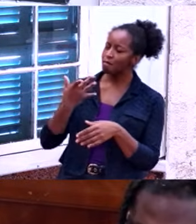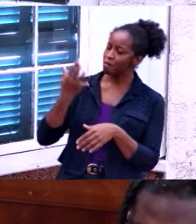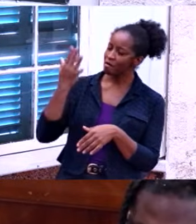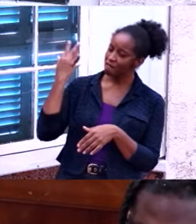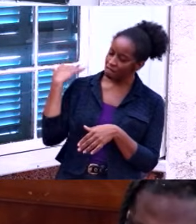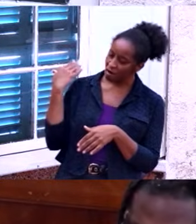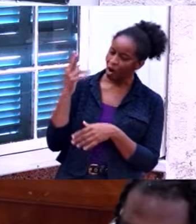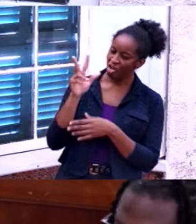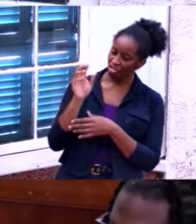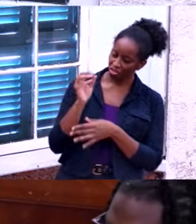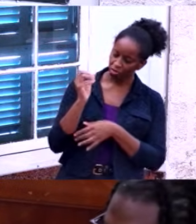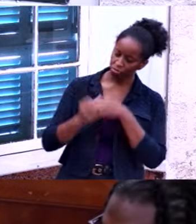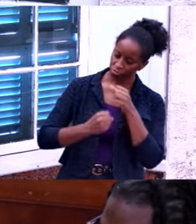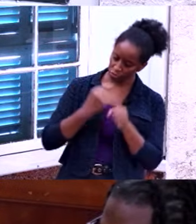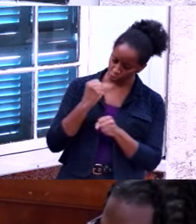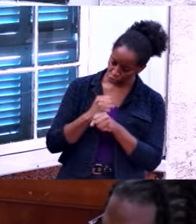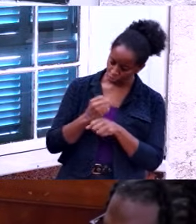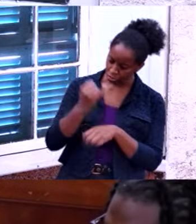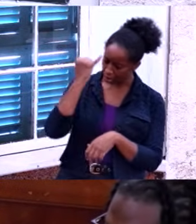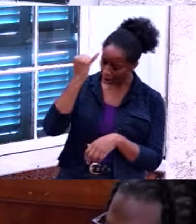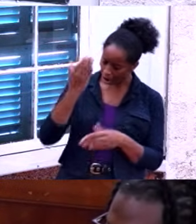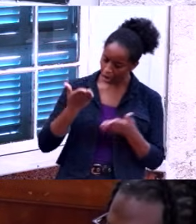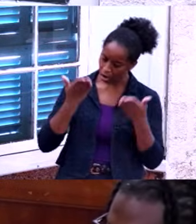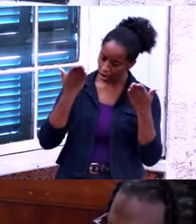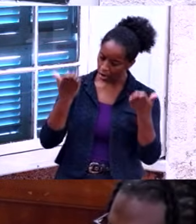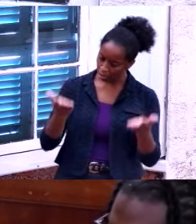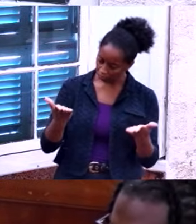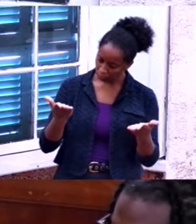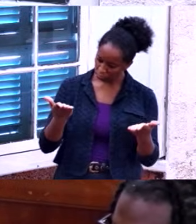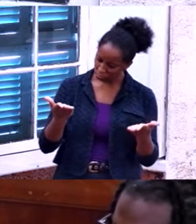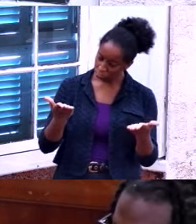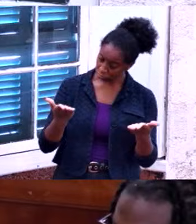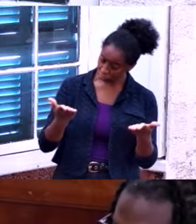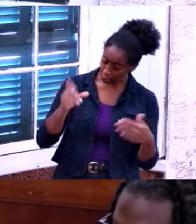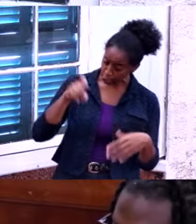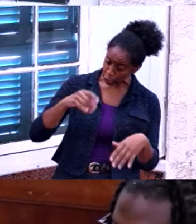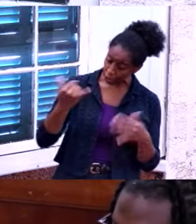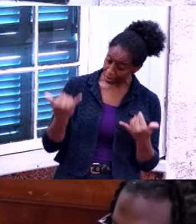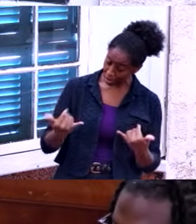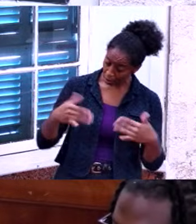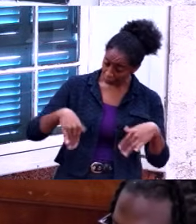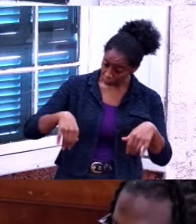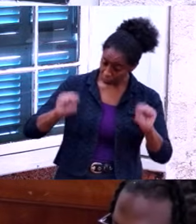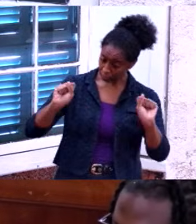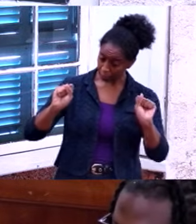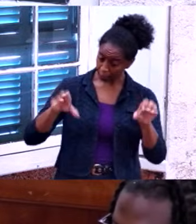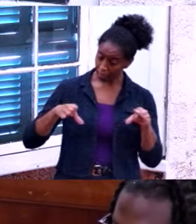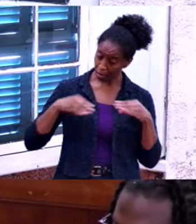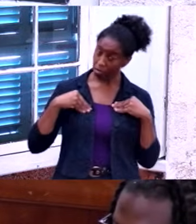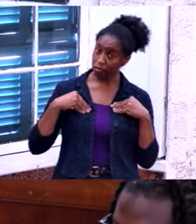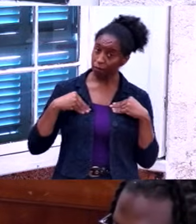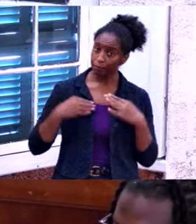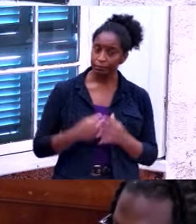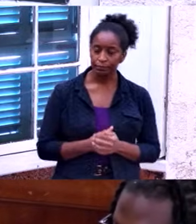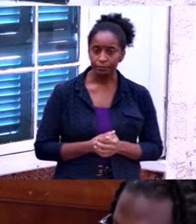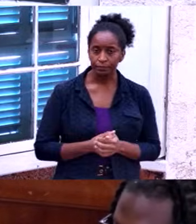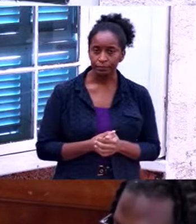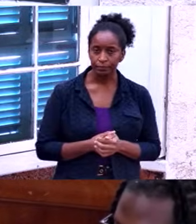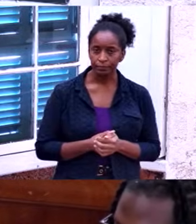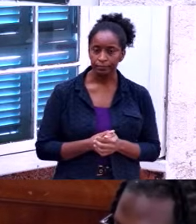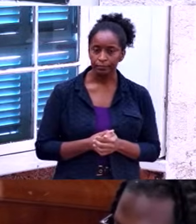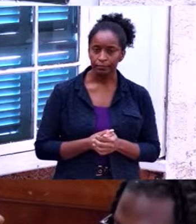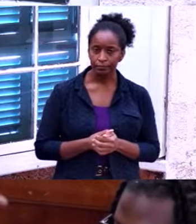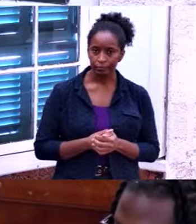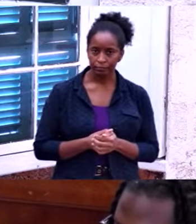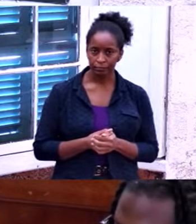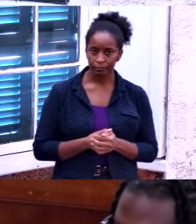are still normative. That is why this discussion is important. So that the constitutional health check, which the